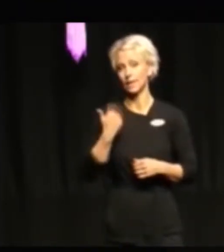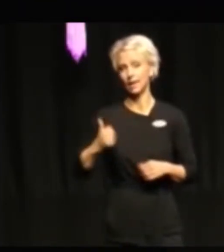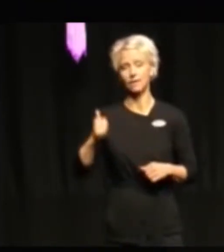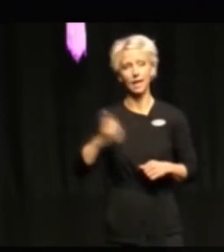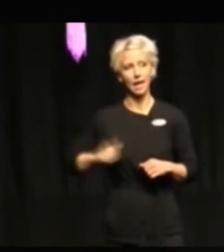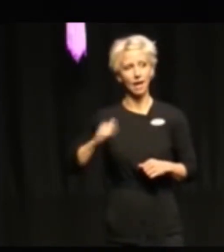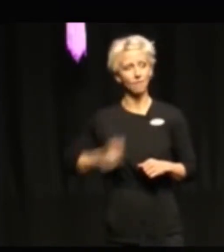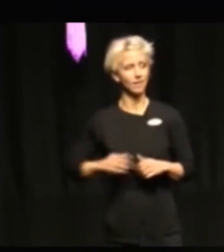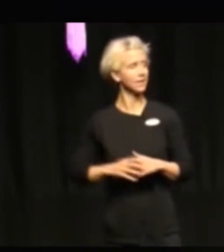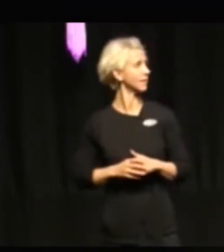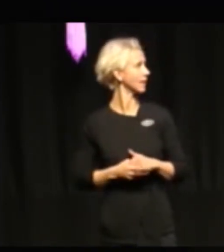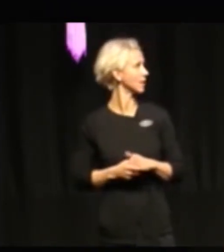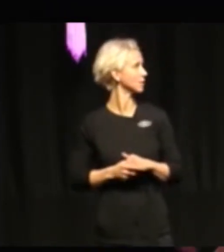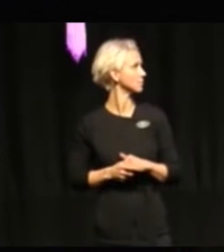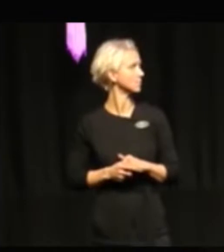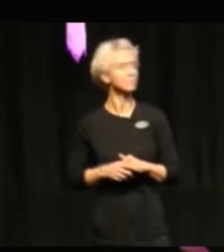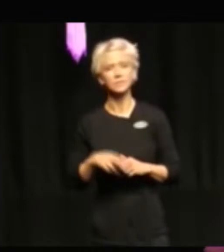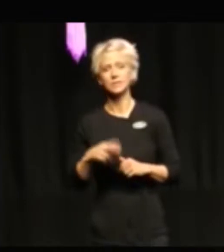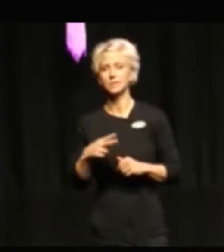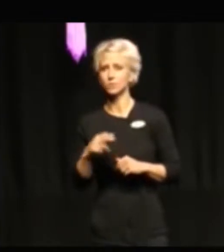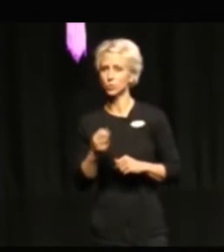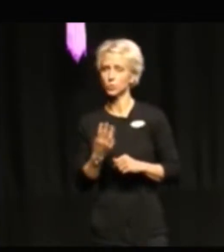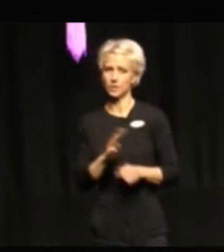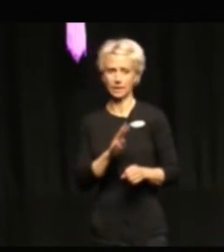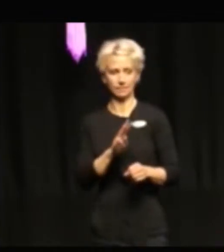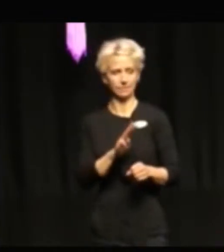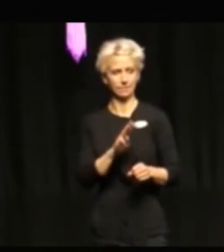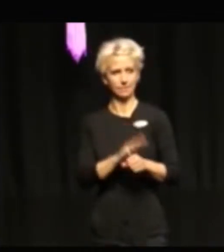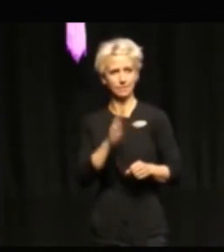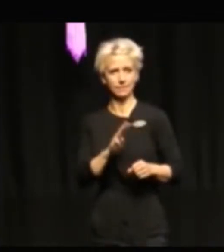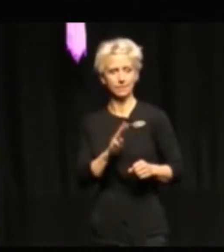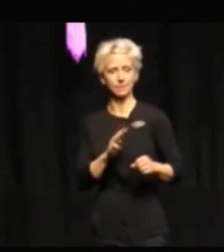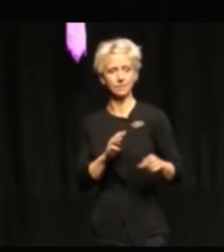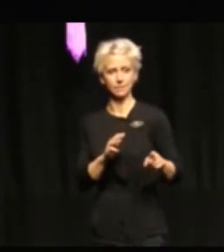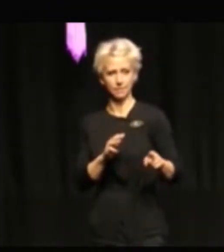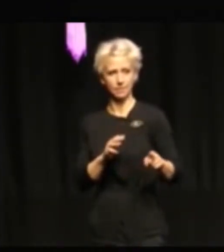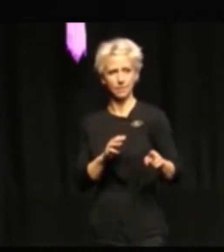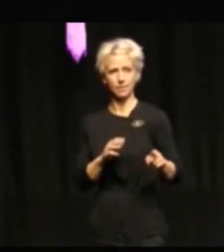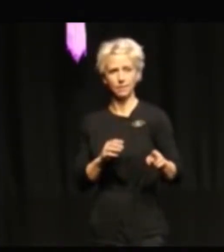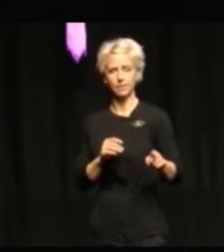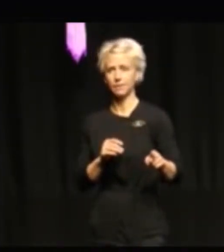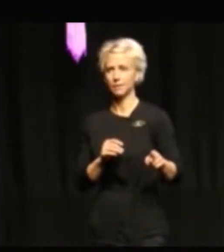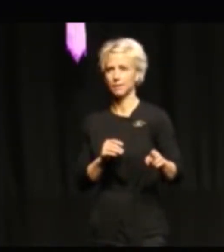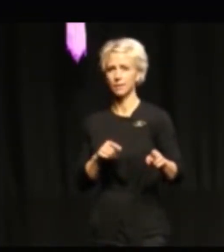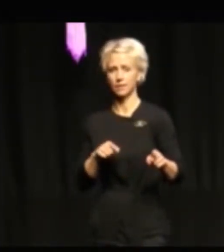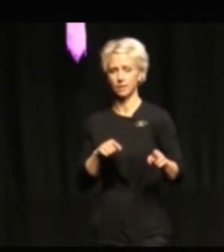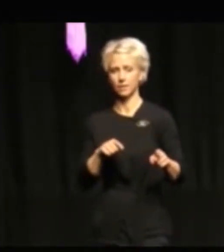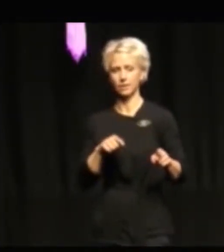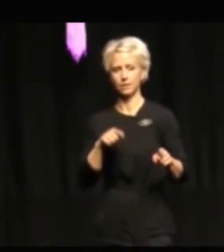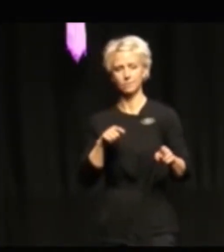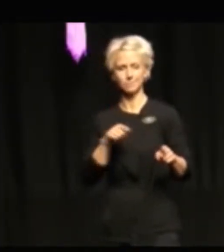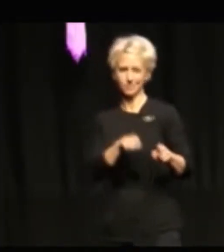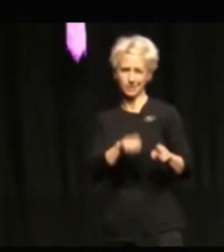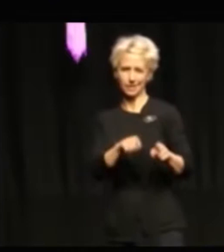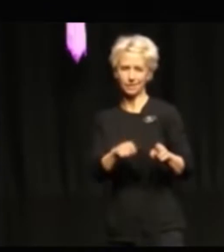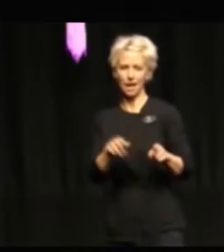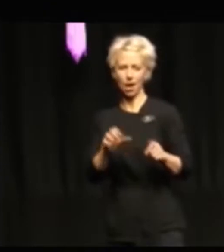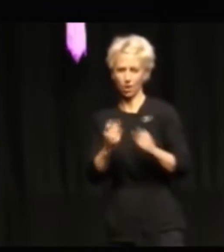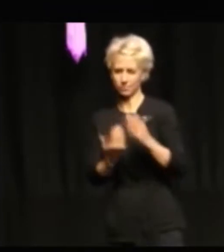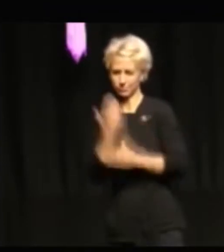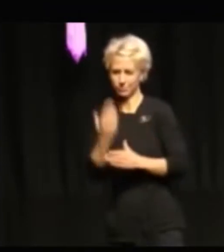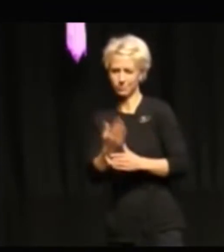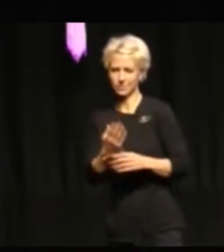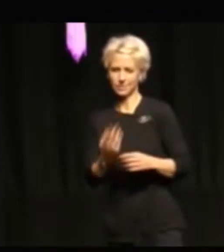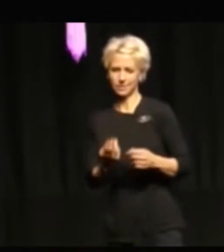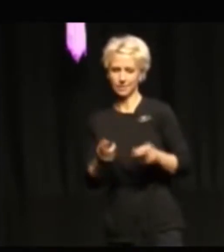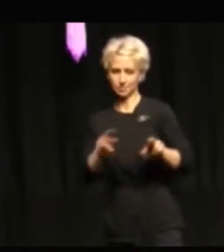Economic, Social and Cultural Rights, they treated the first complaint that they received. And it had to do with the right to housing in Spain, that